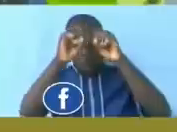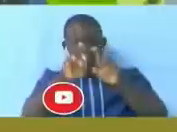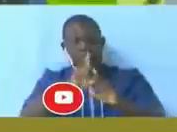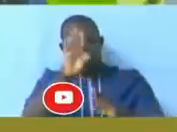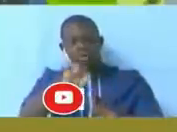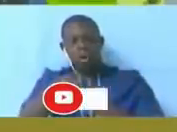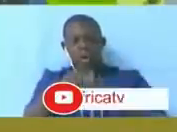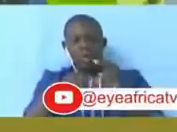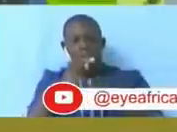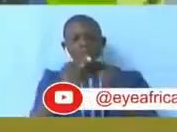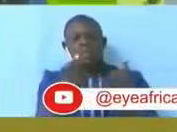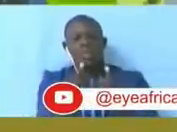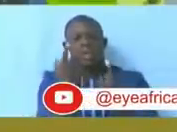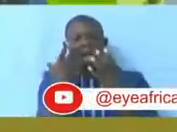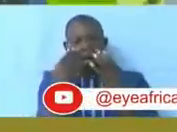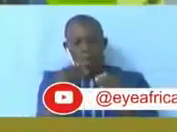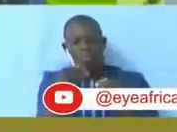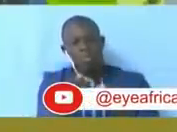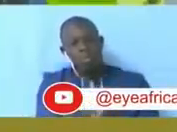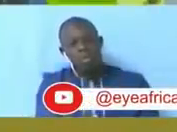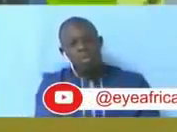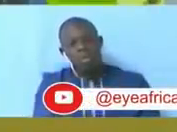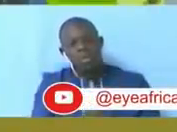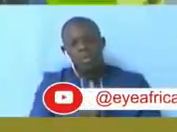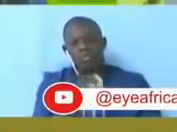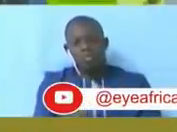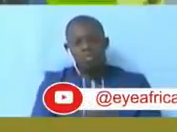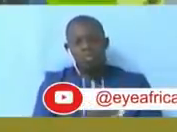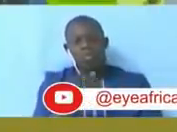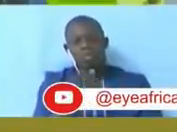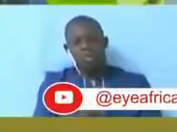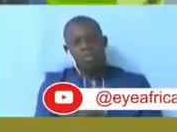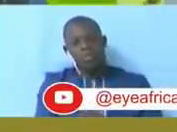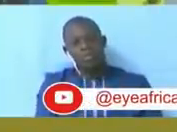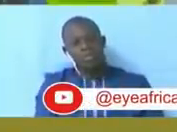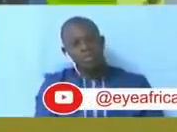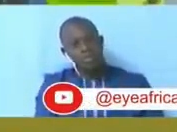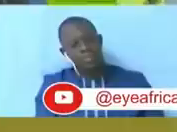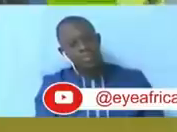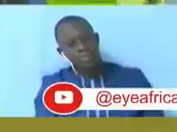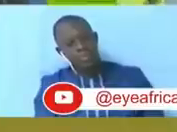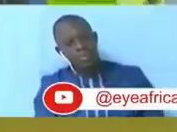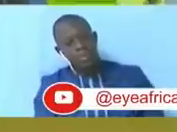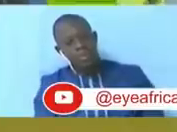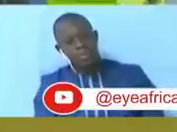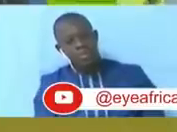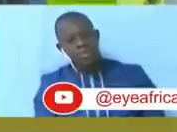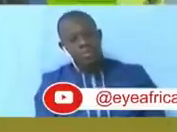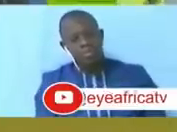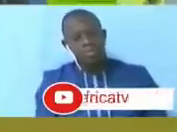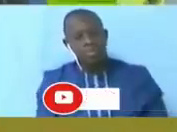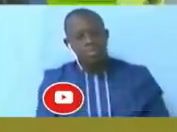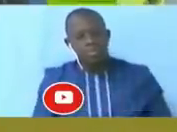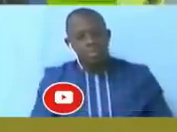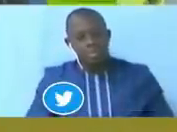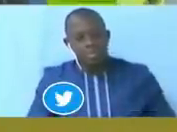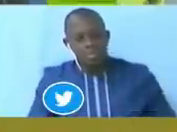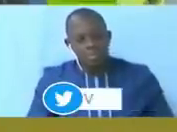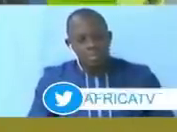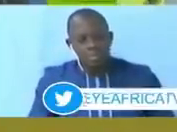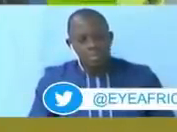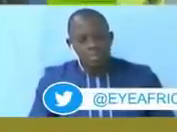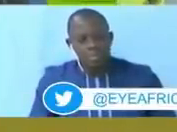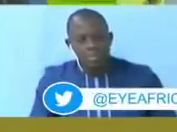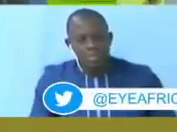When we prepared our subpoena and sent it to RVH, the place was punctuated by the NI officers who were there. They physically threatened